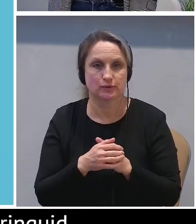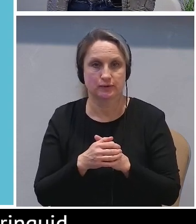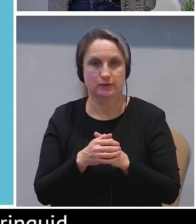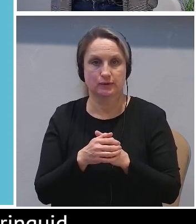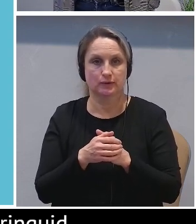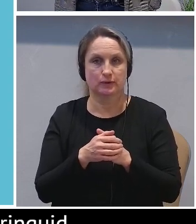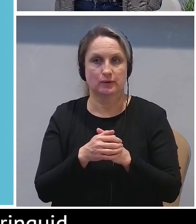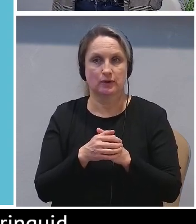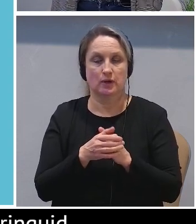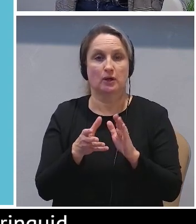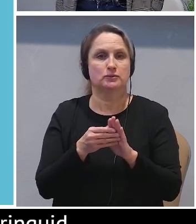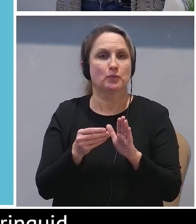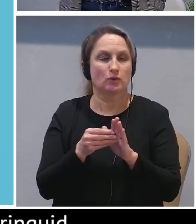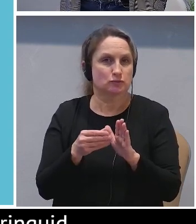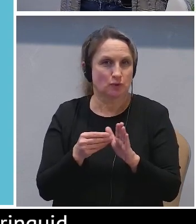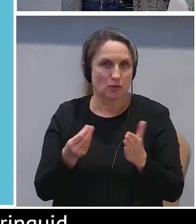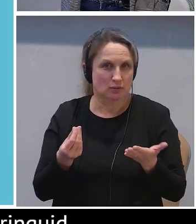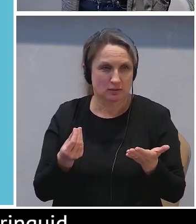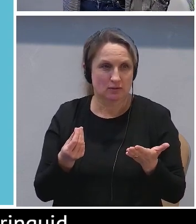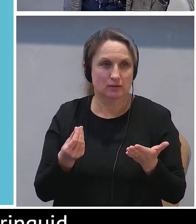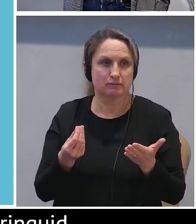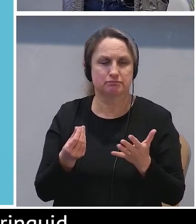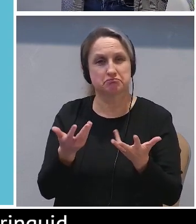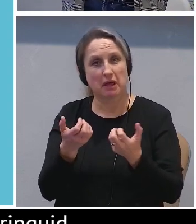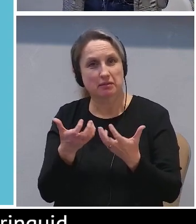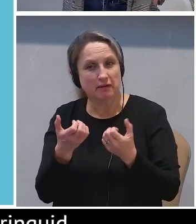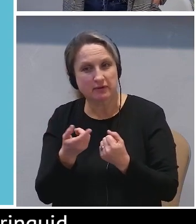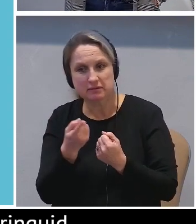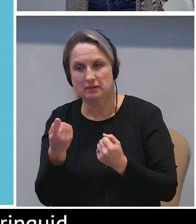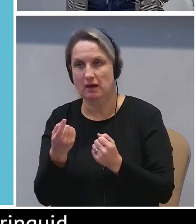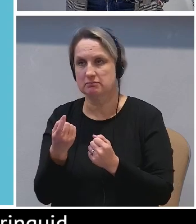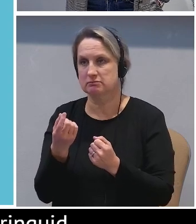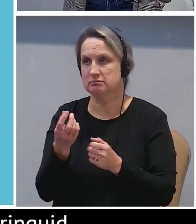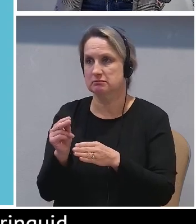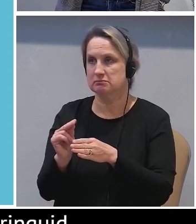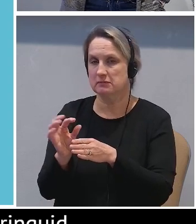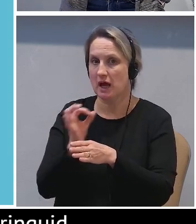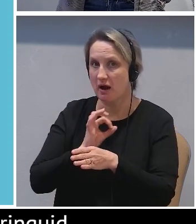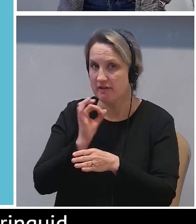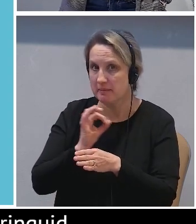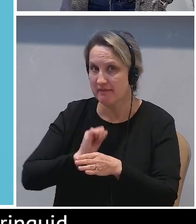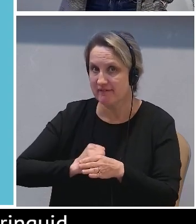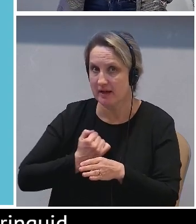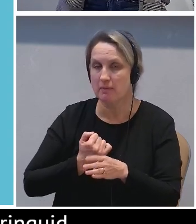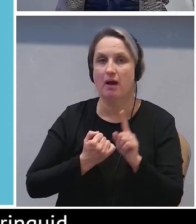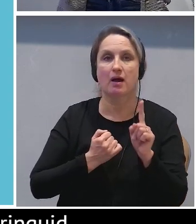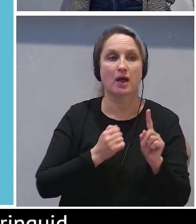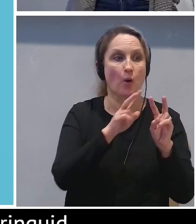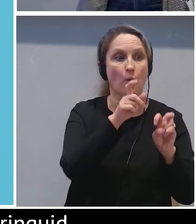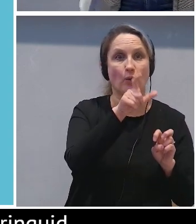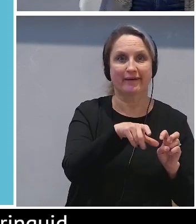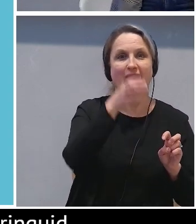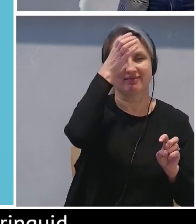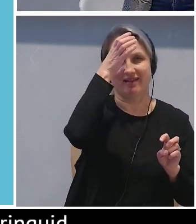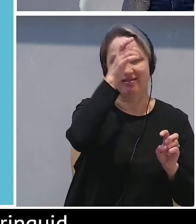and the investigator is a clinician, etc. In these trials, academic trials, is usually as I said, university or the entity that